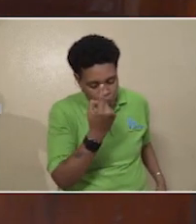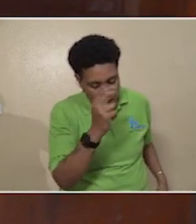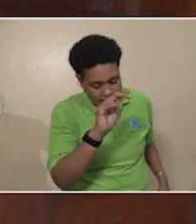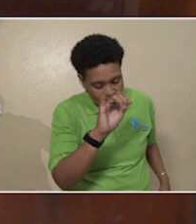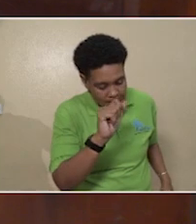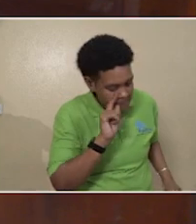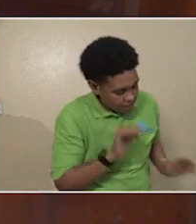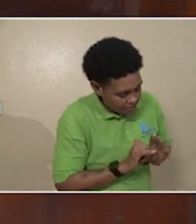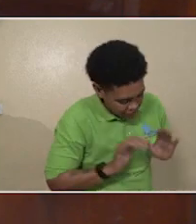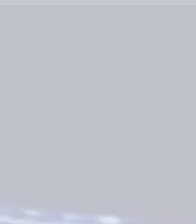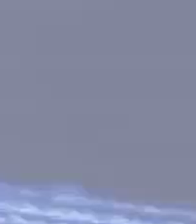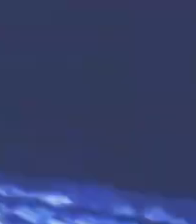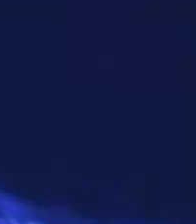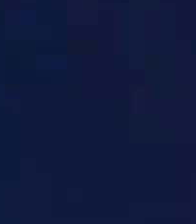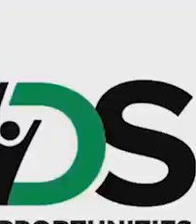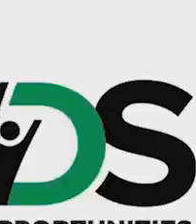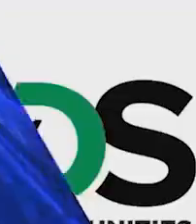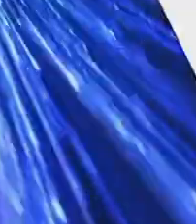I need the NIDS card.